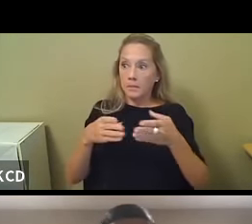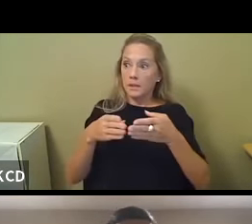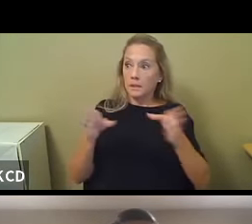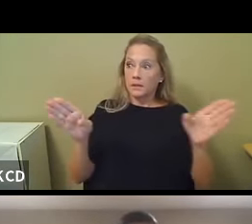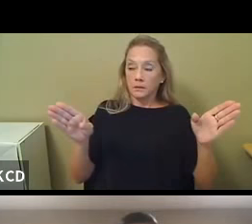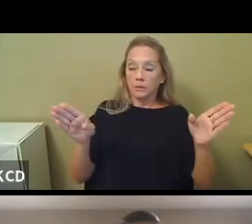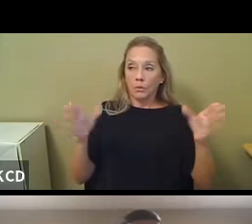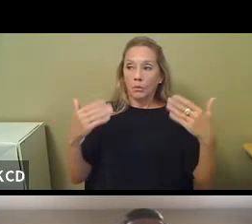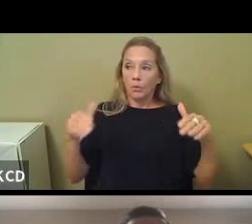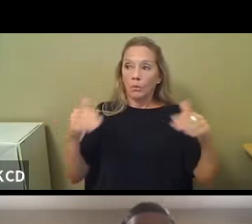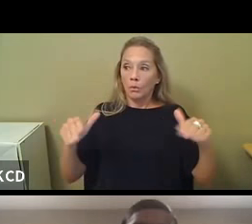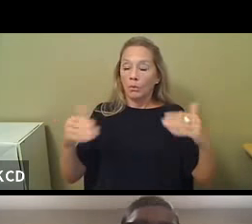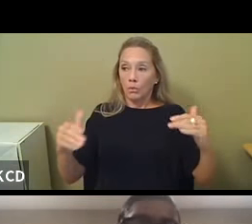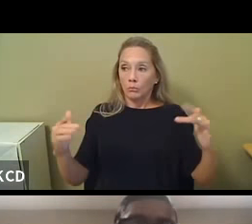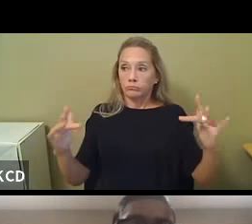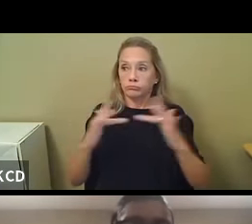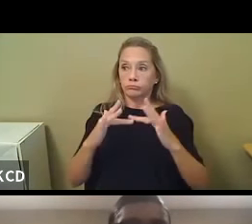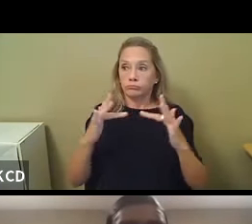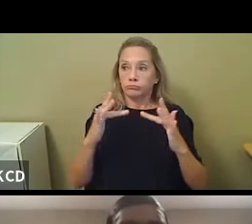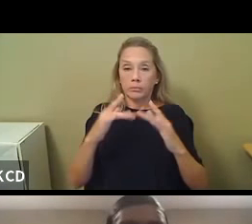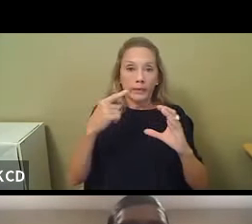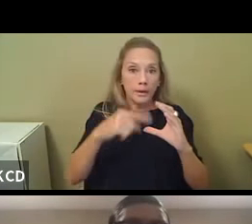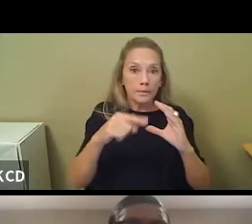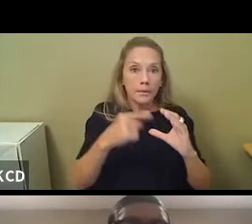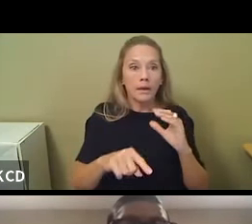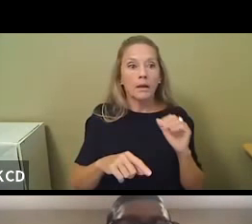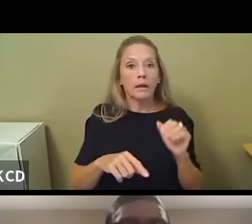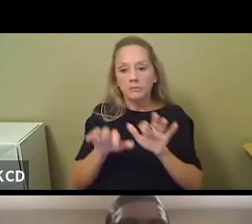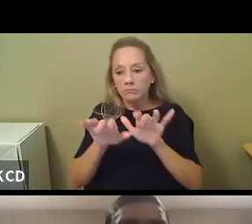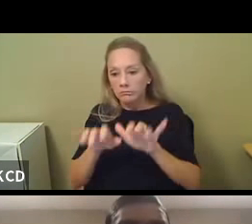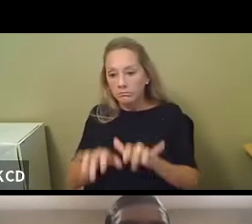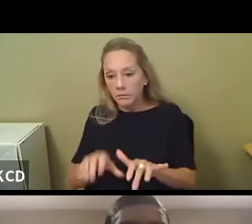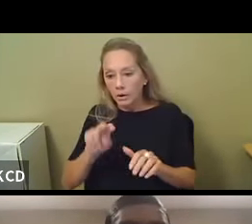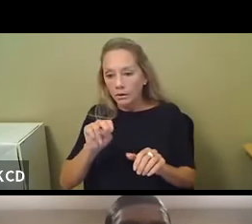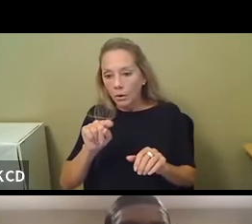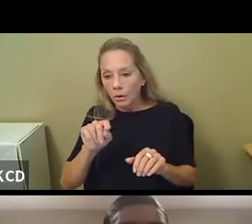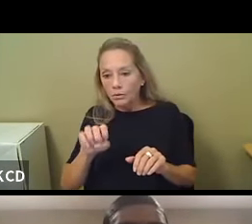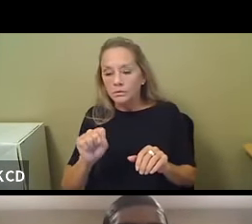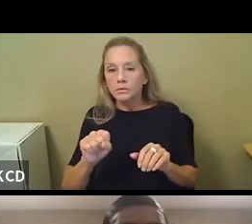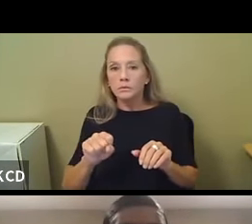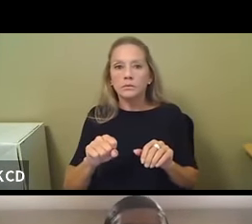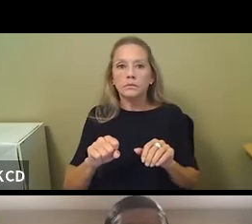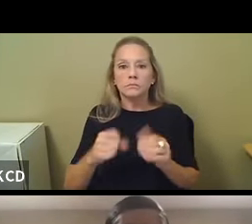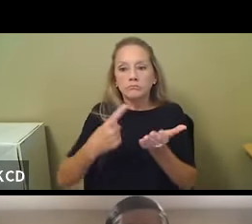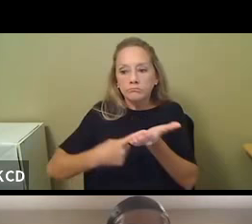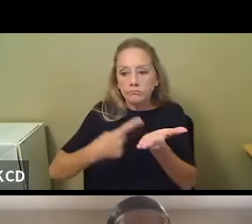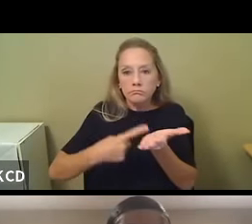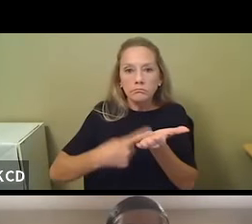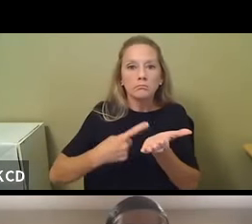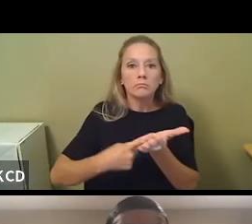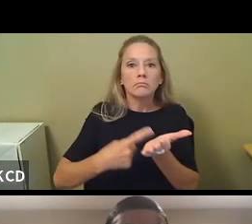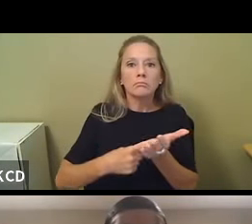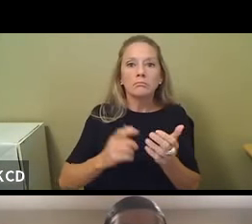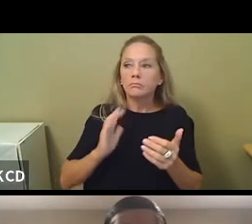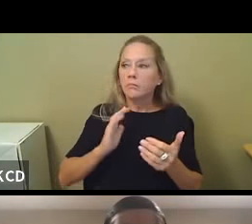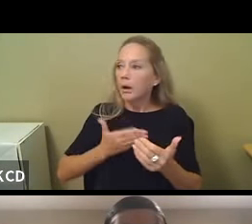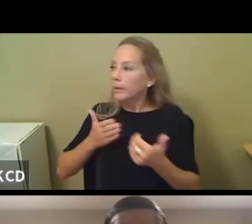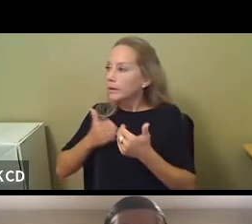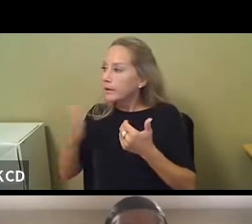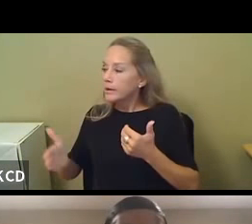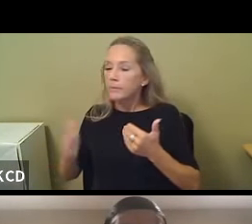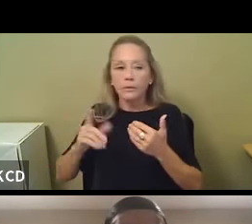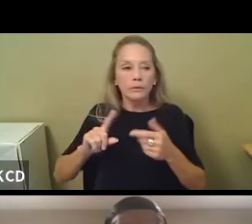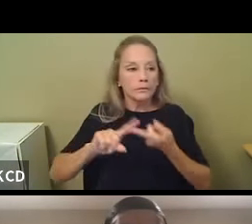our emails, and as well as personal notes and you know, discussions we have with our neighbors and